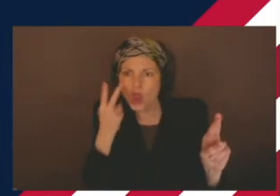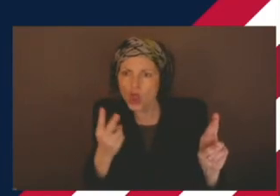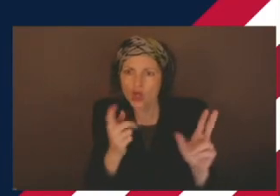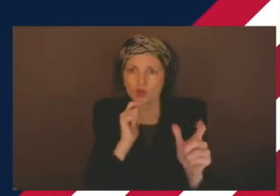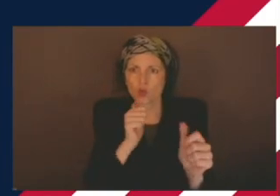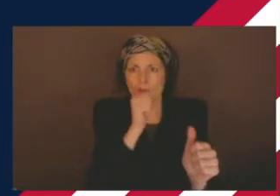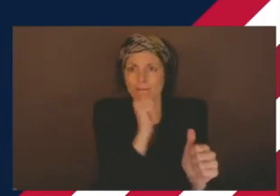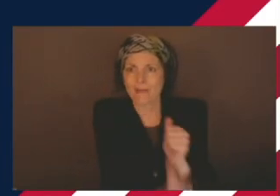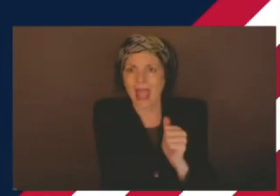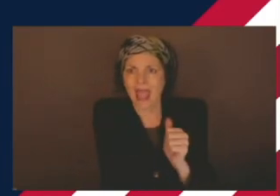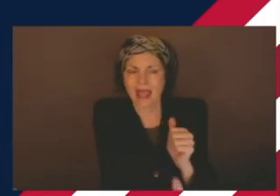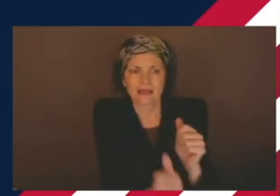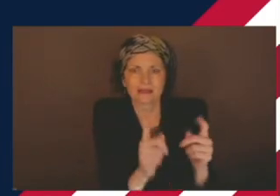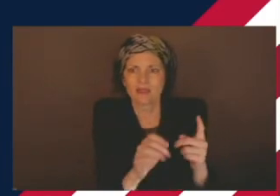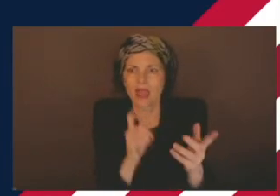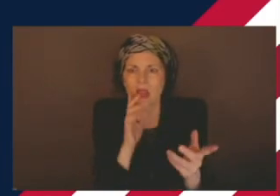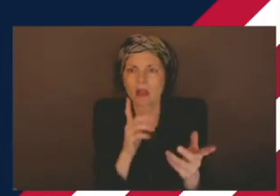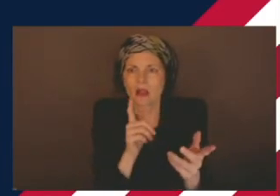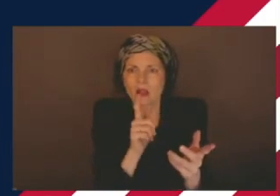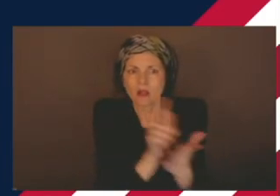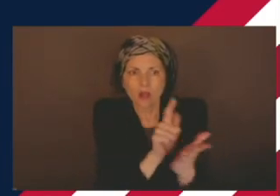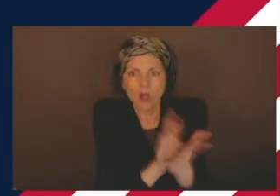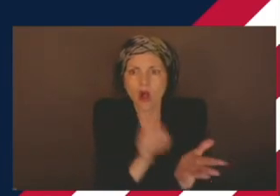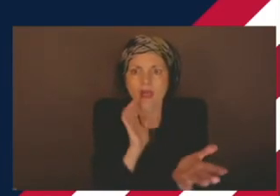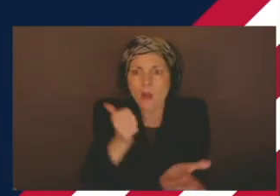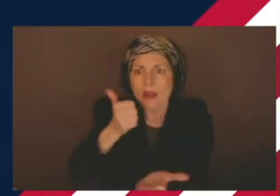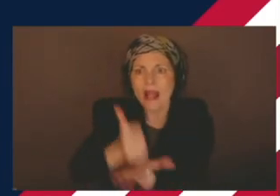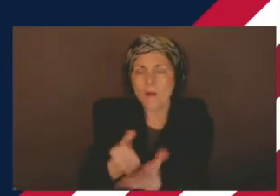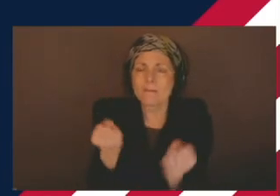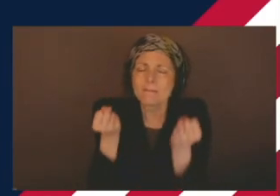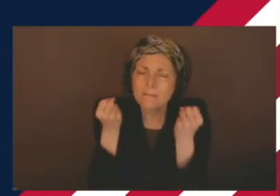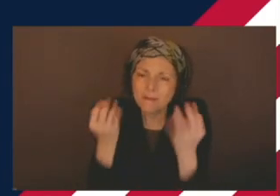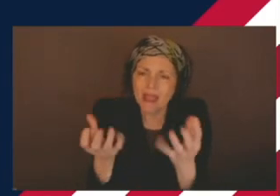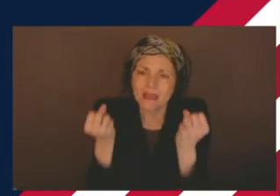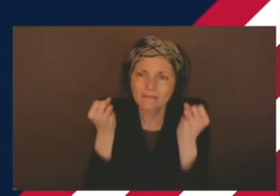of legislation like this that would help millions.